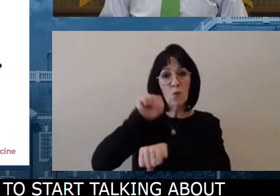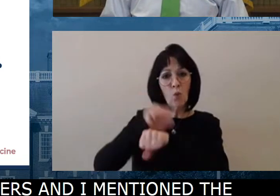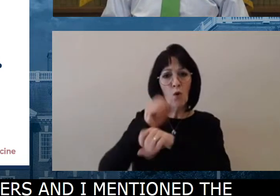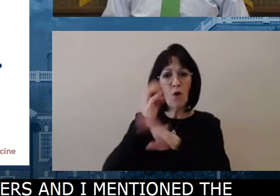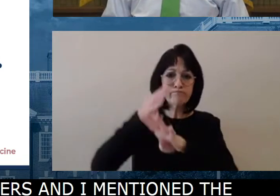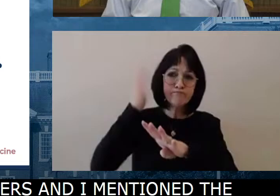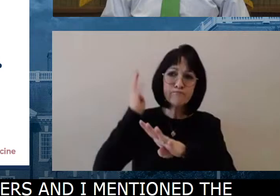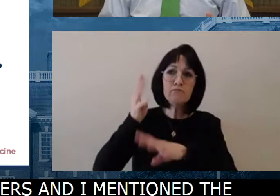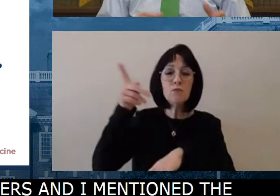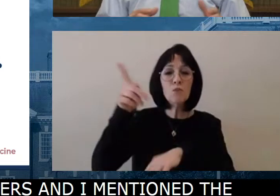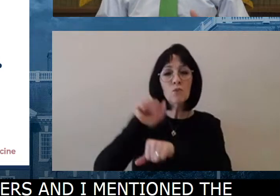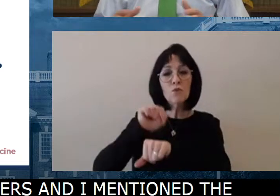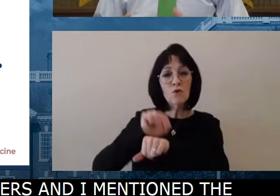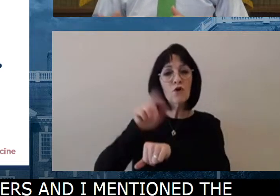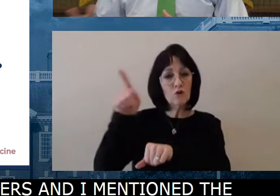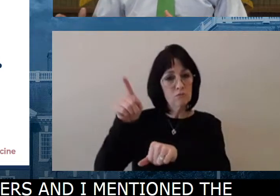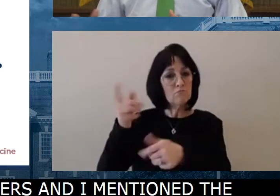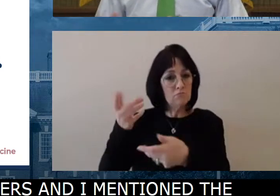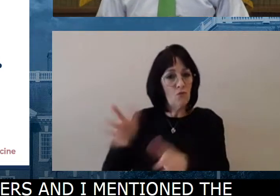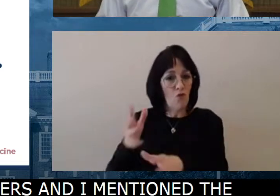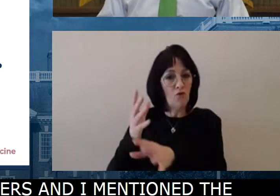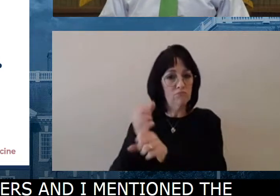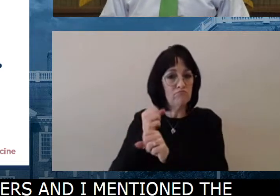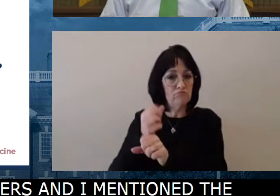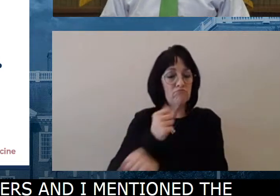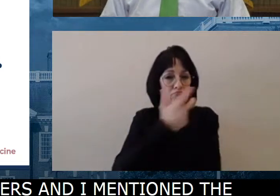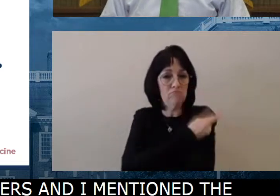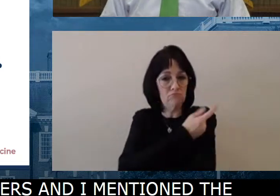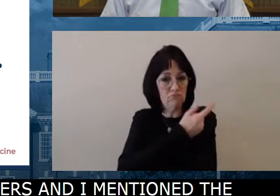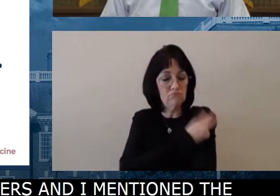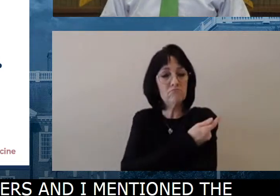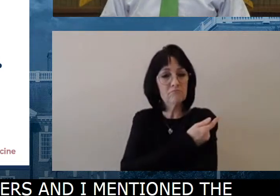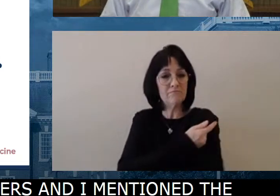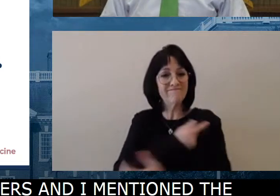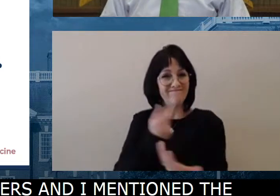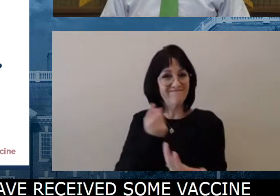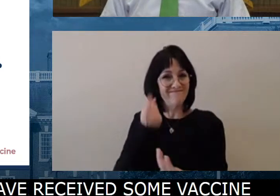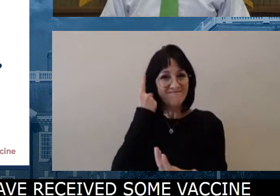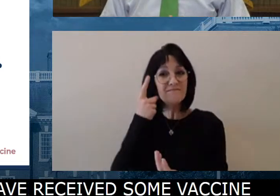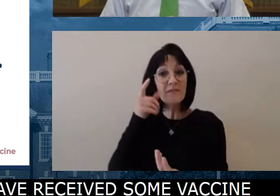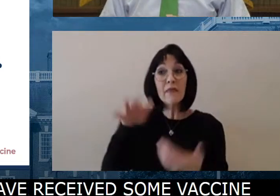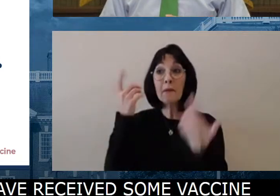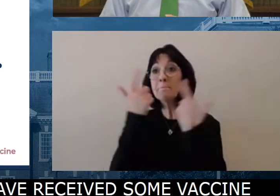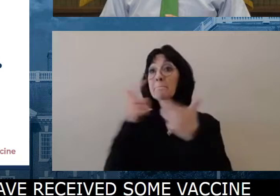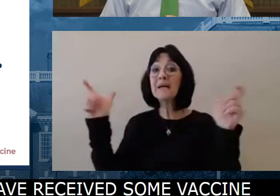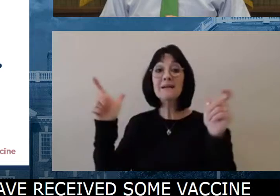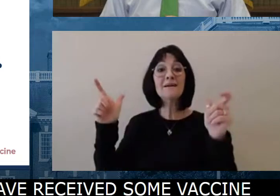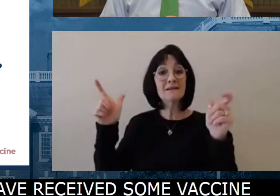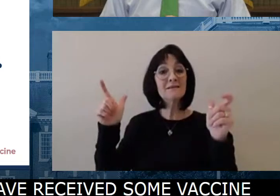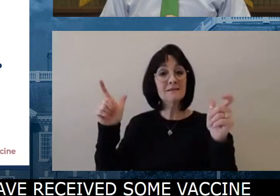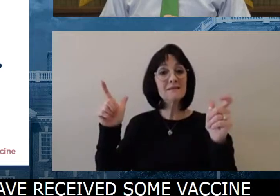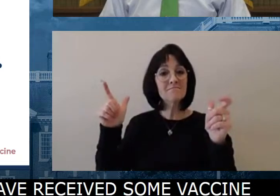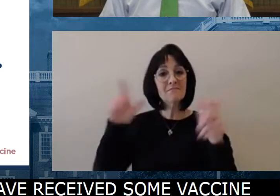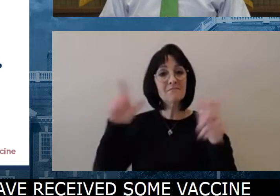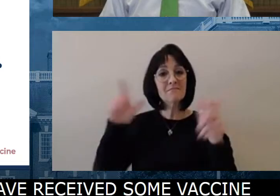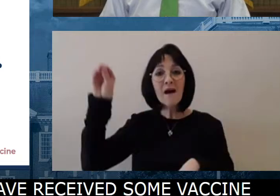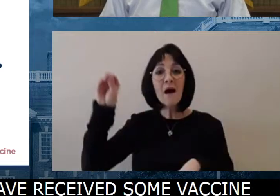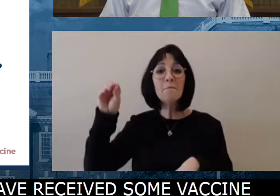folks that are in that food supply chain, from the delivery and manufacturing of the food to